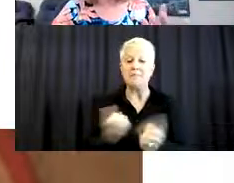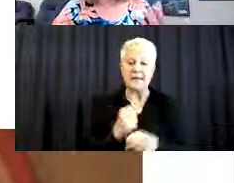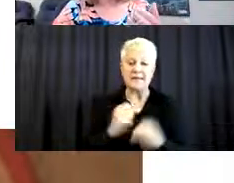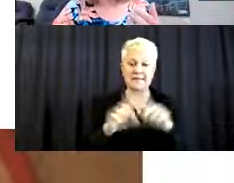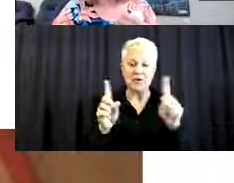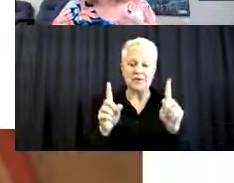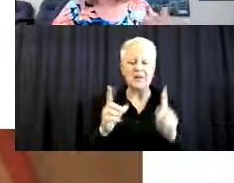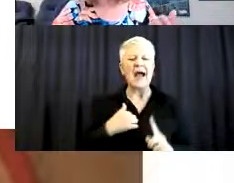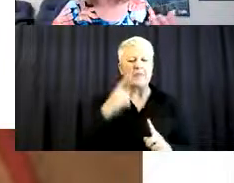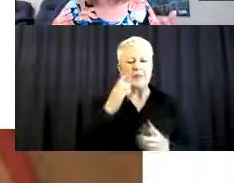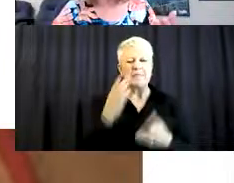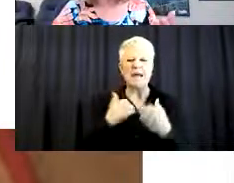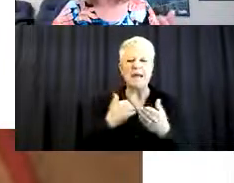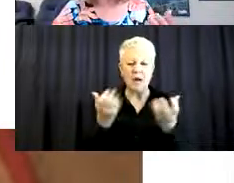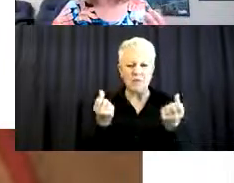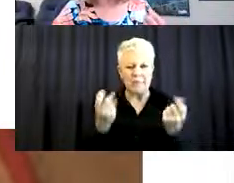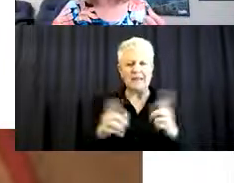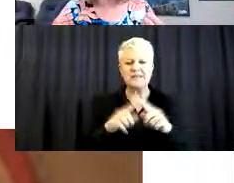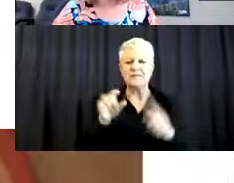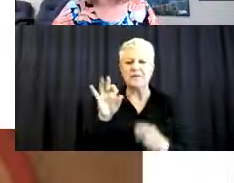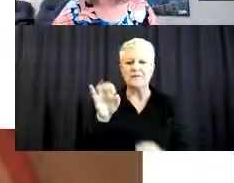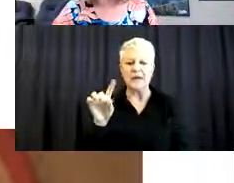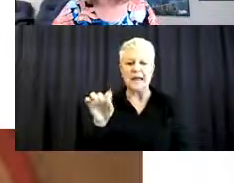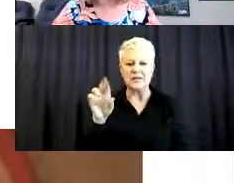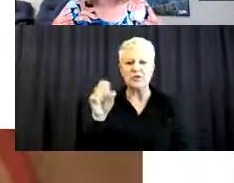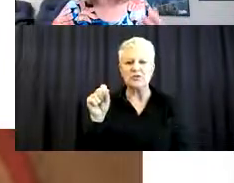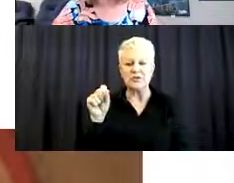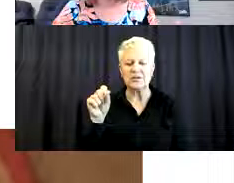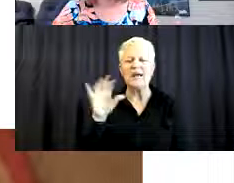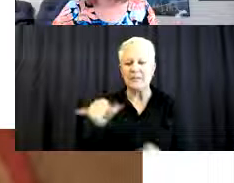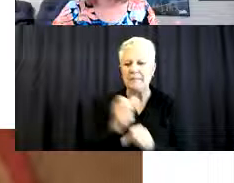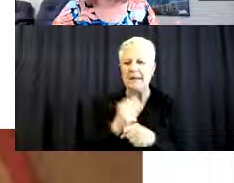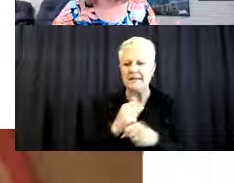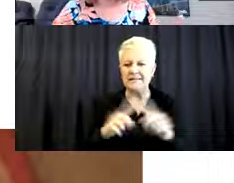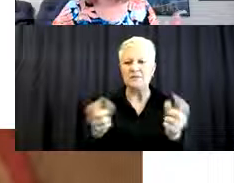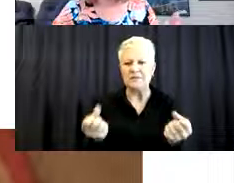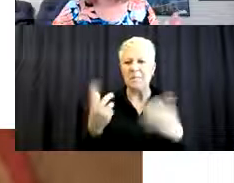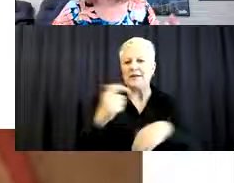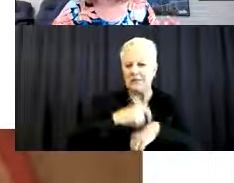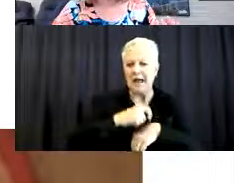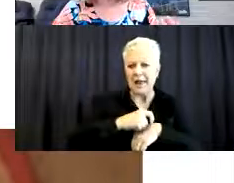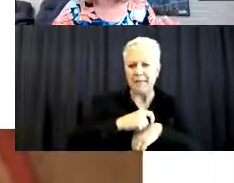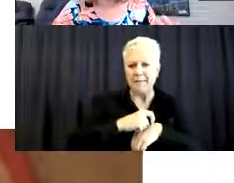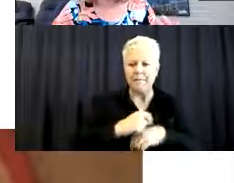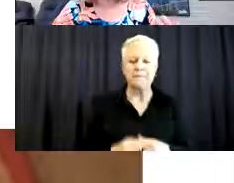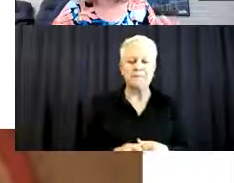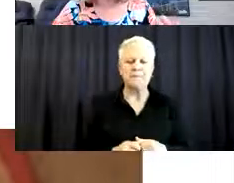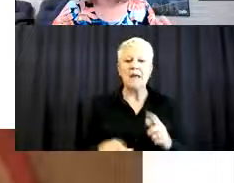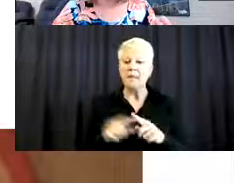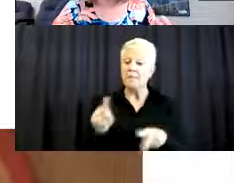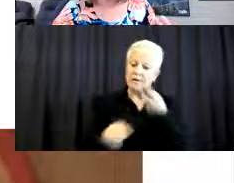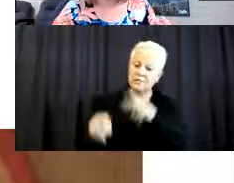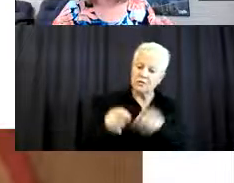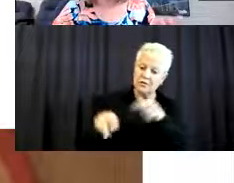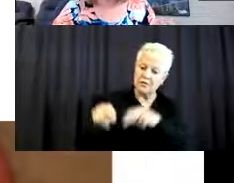I think there might be a lot of different factors that would make a difference in the amount of time. And but observing a